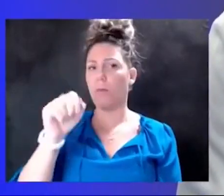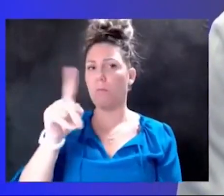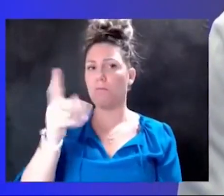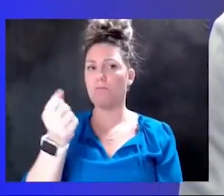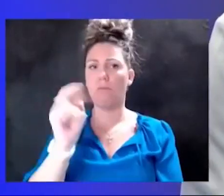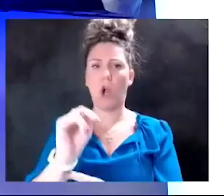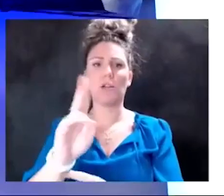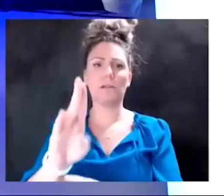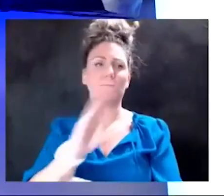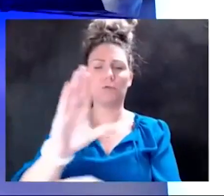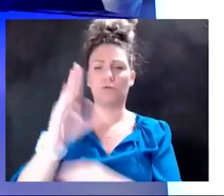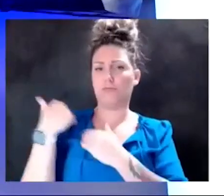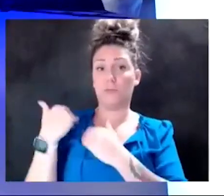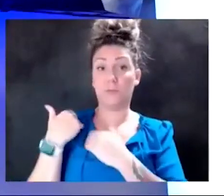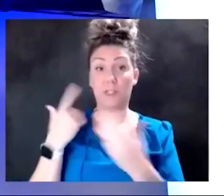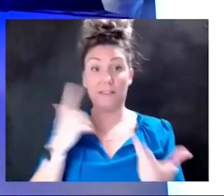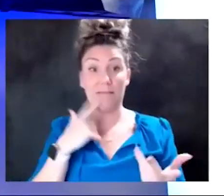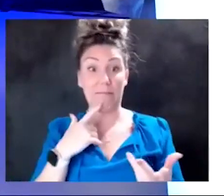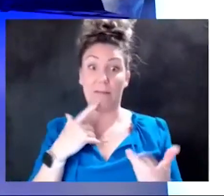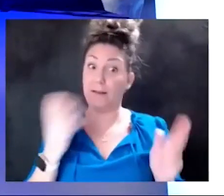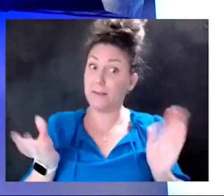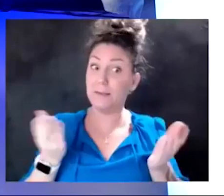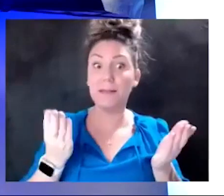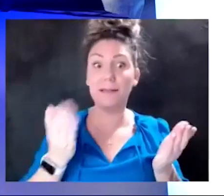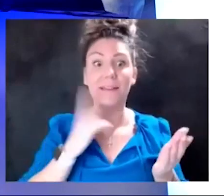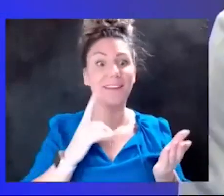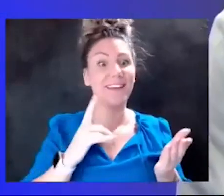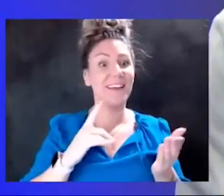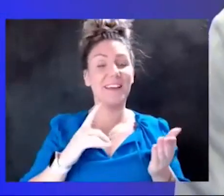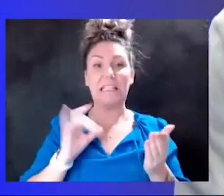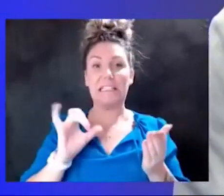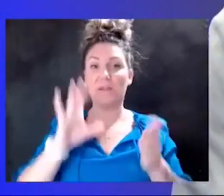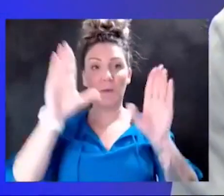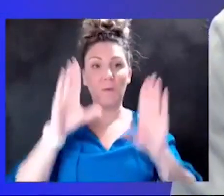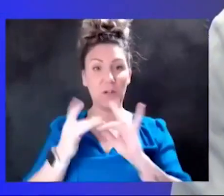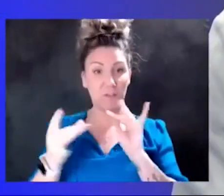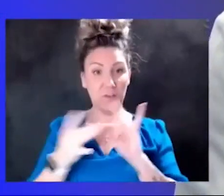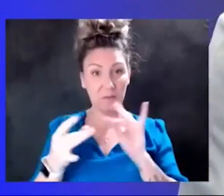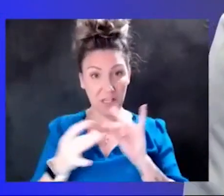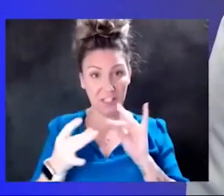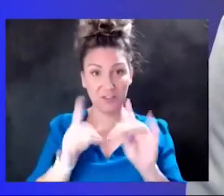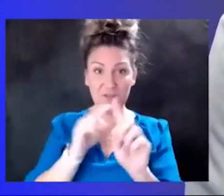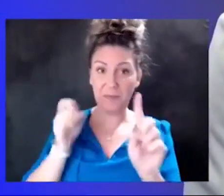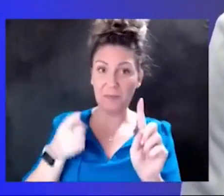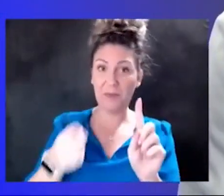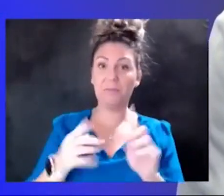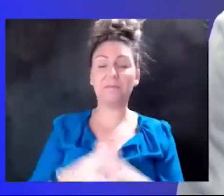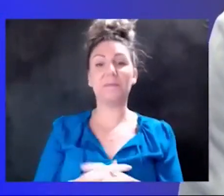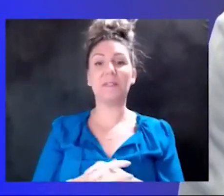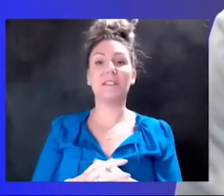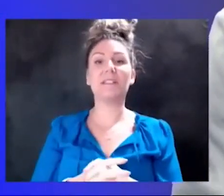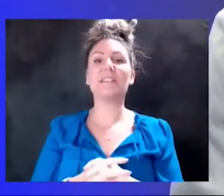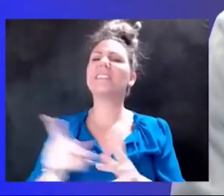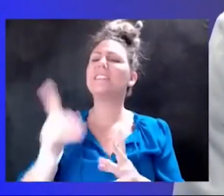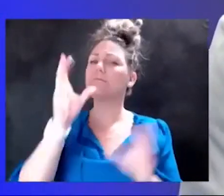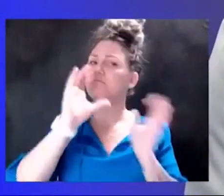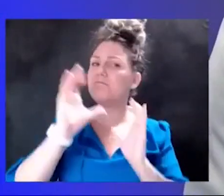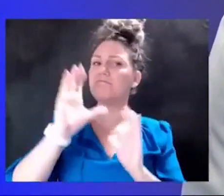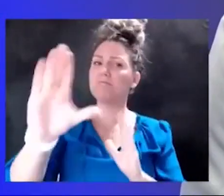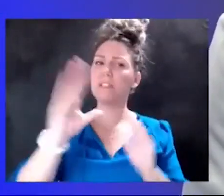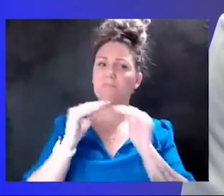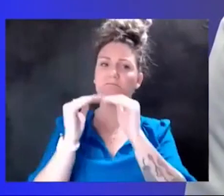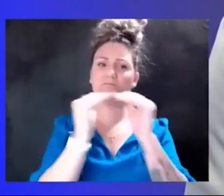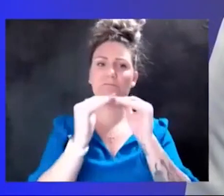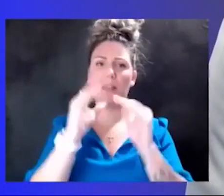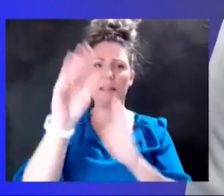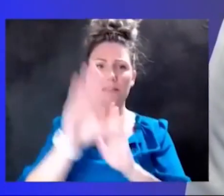moved a long way to do that. He absolutely has. Good. I think it's a great message. You know, he's looking at his constituents, his state.